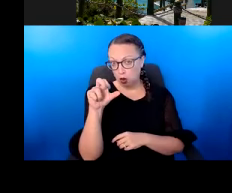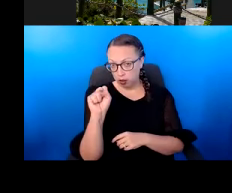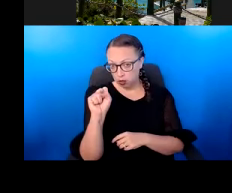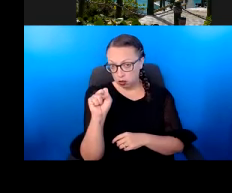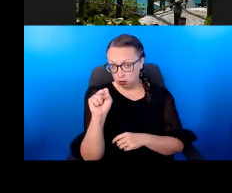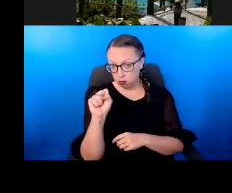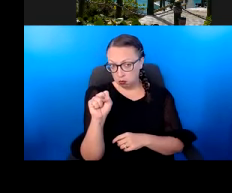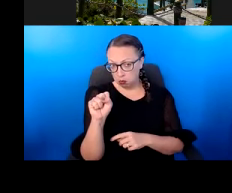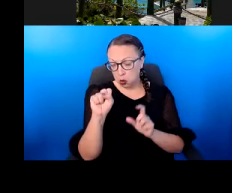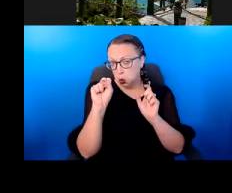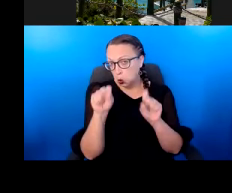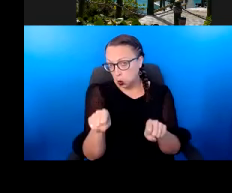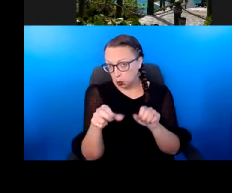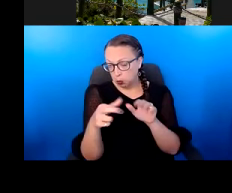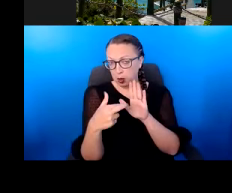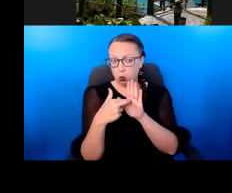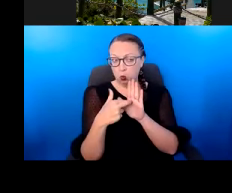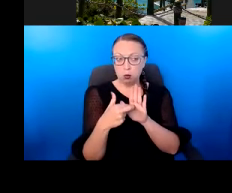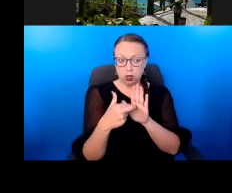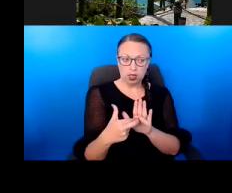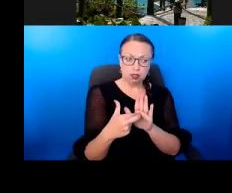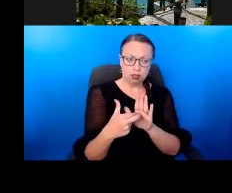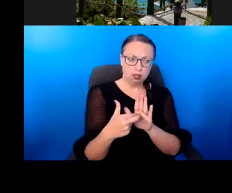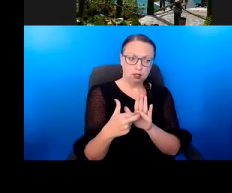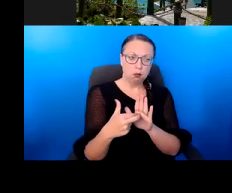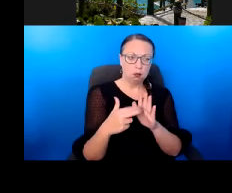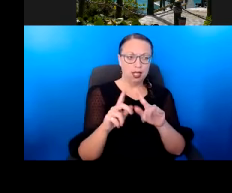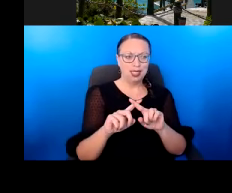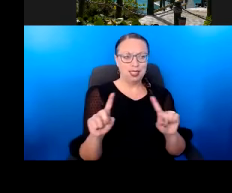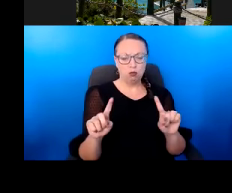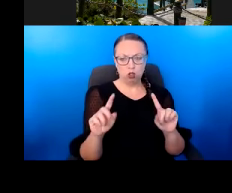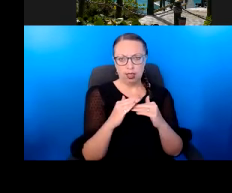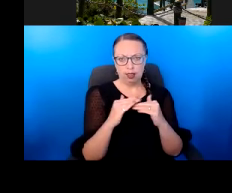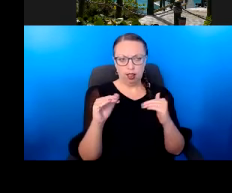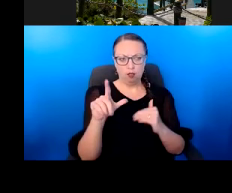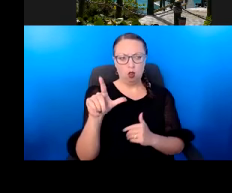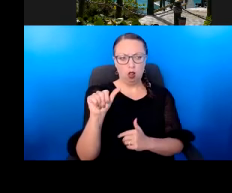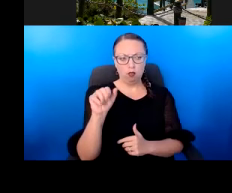could be represented by differences at the level of the laminar.